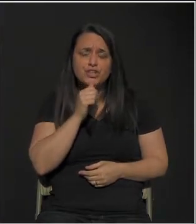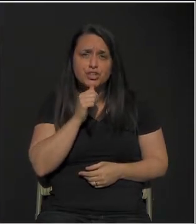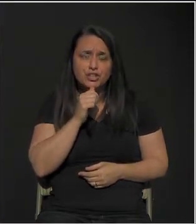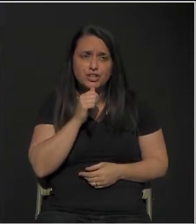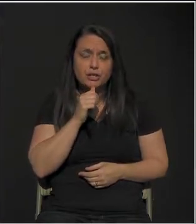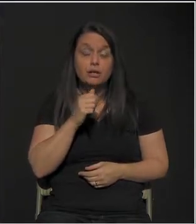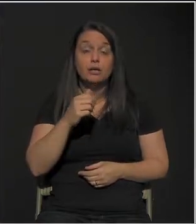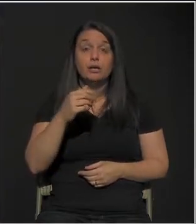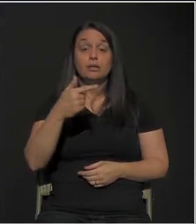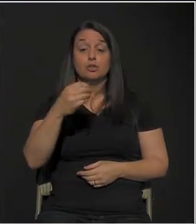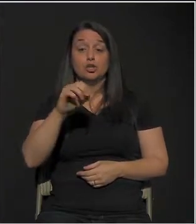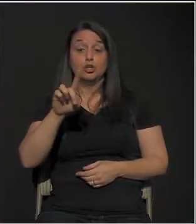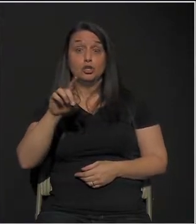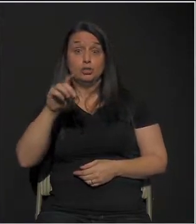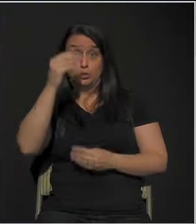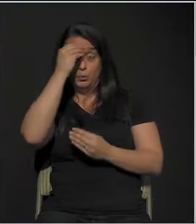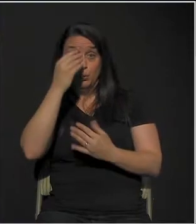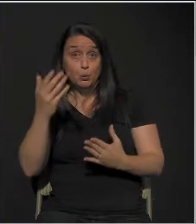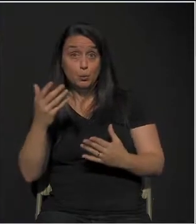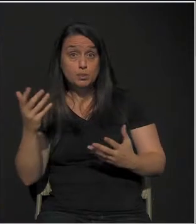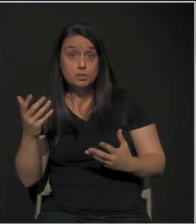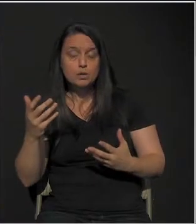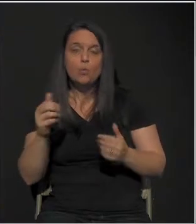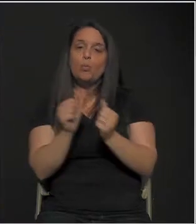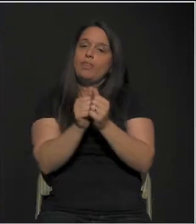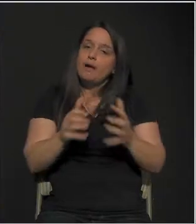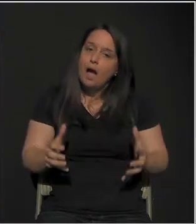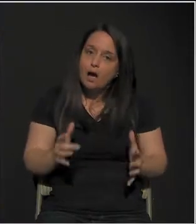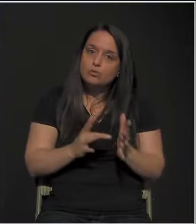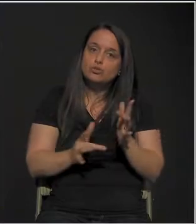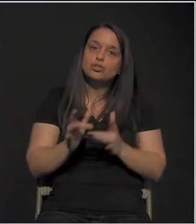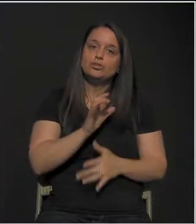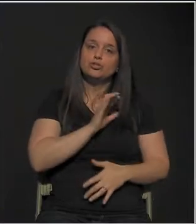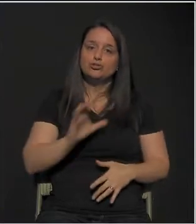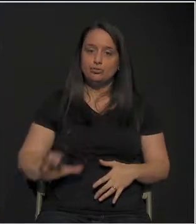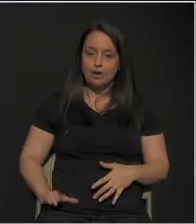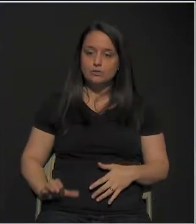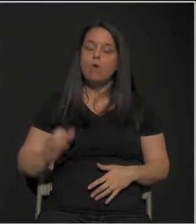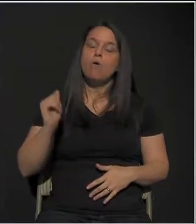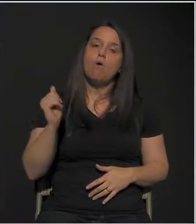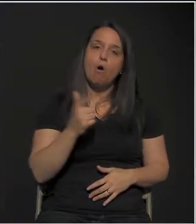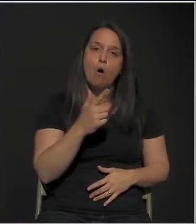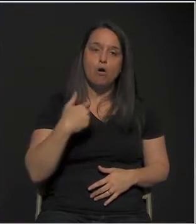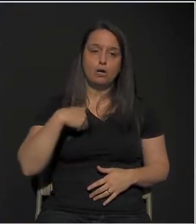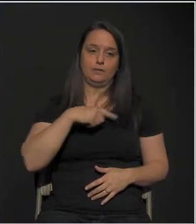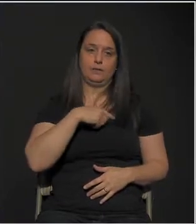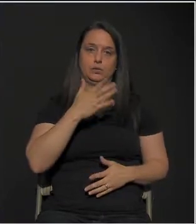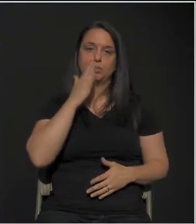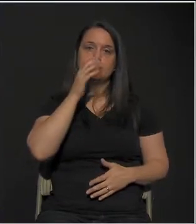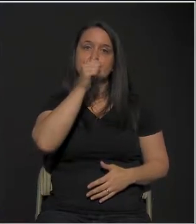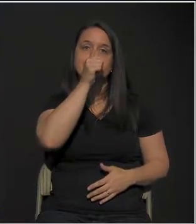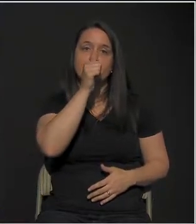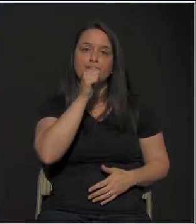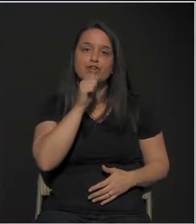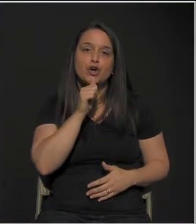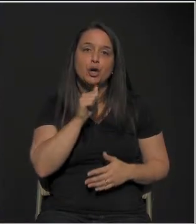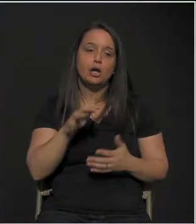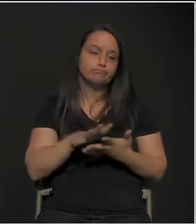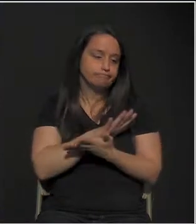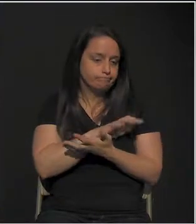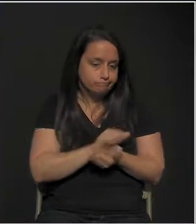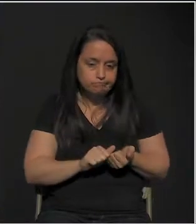without Jesus Christ, all of us would suffer a corrupted life, a life that would end in